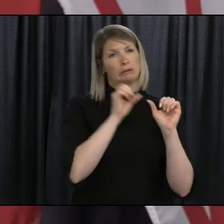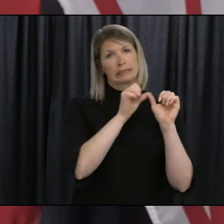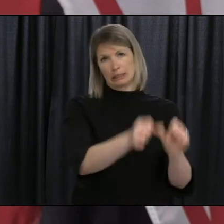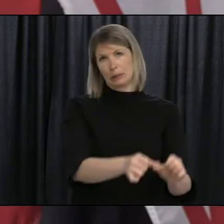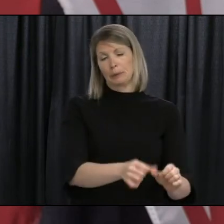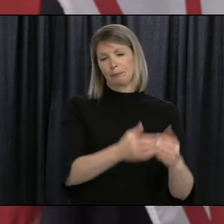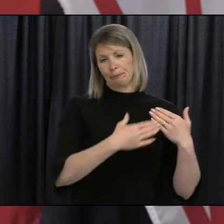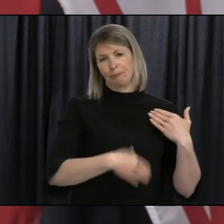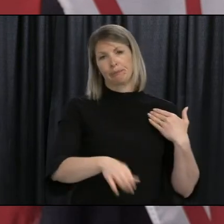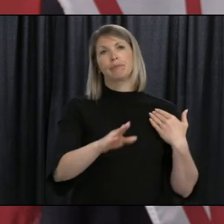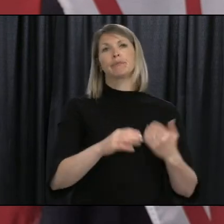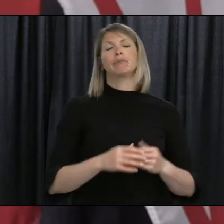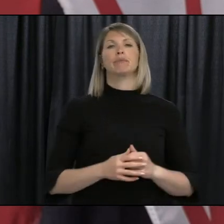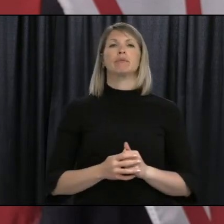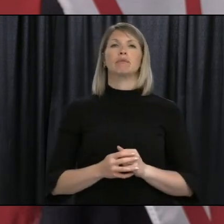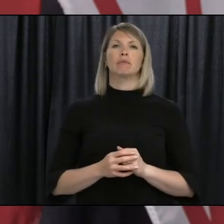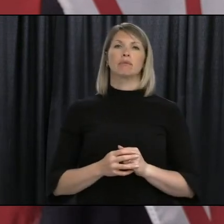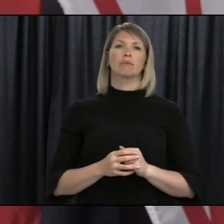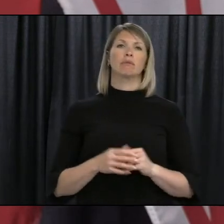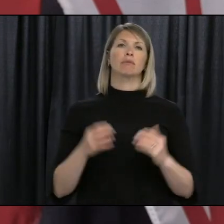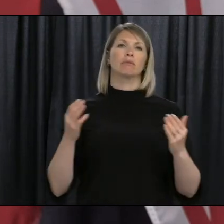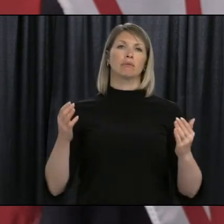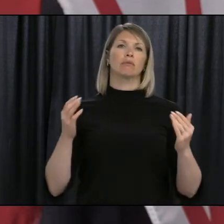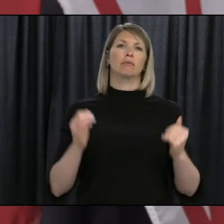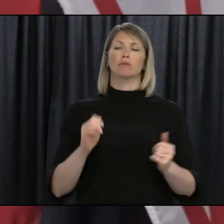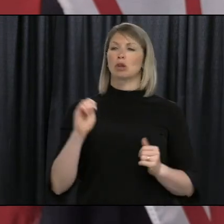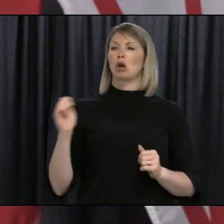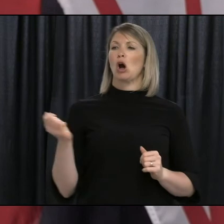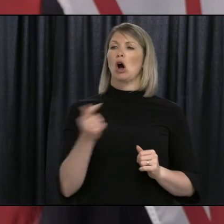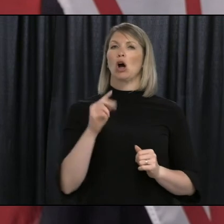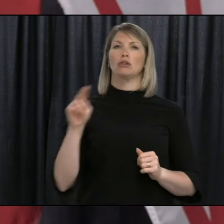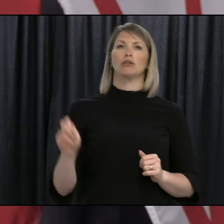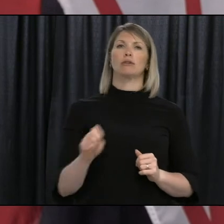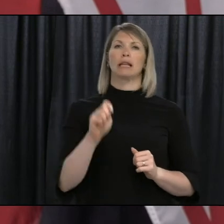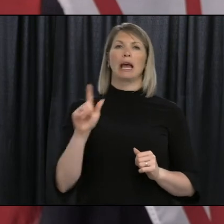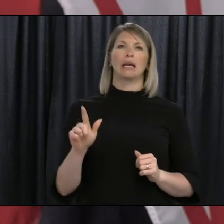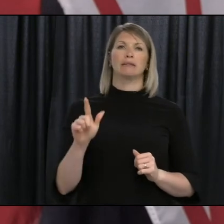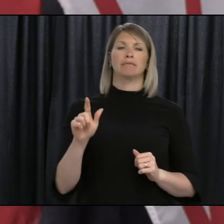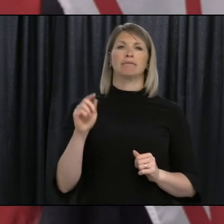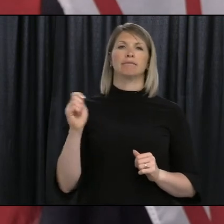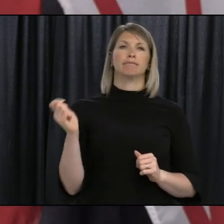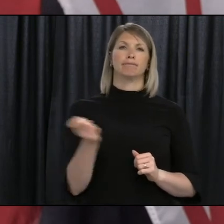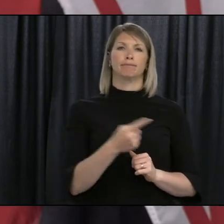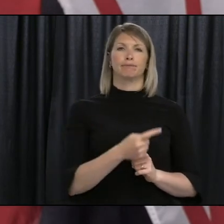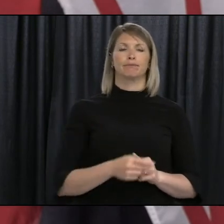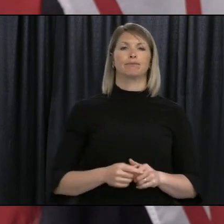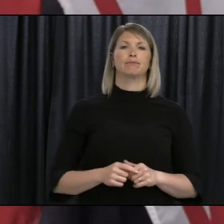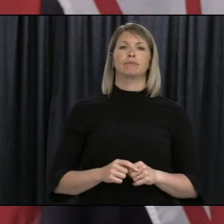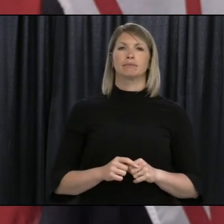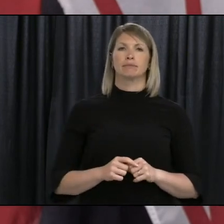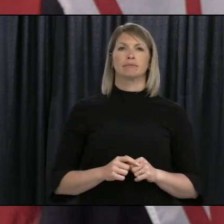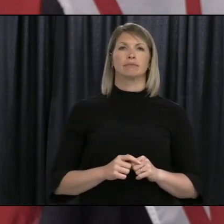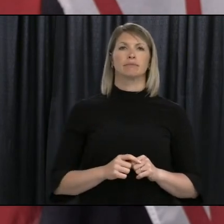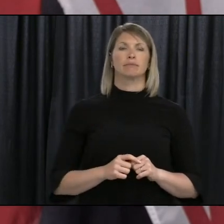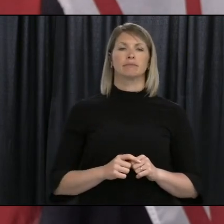Thank you, Minister. Next on the line, we have John Woodside with allnewfoundlandlabrador.com. Please go ahead. Thank